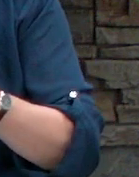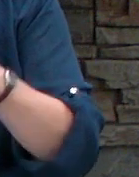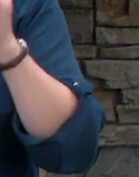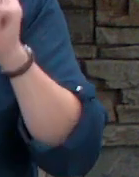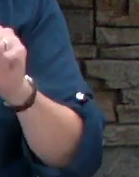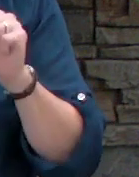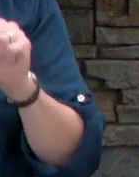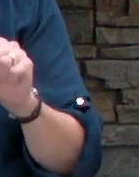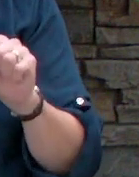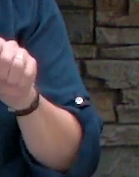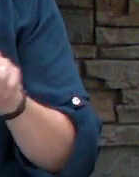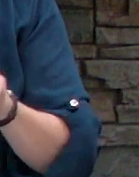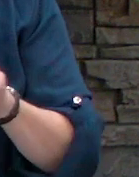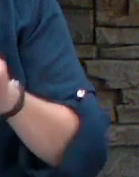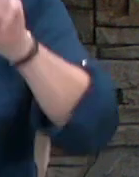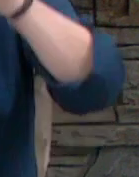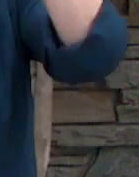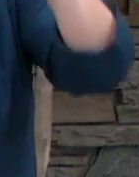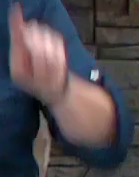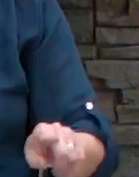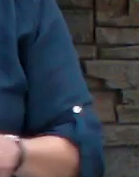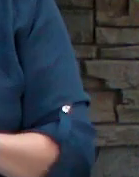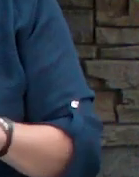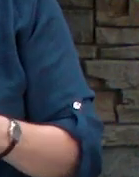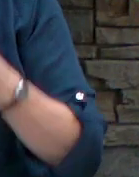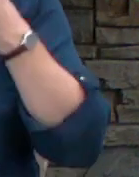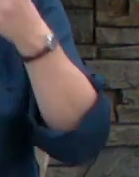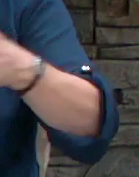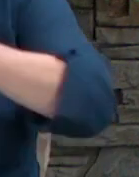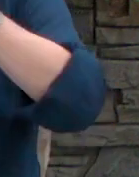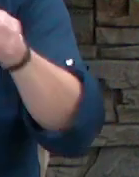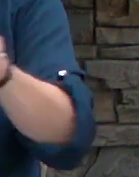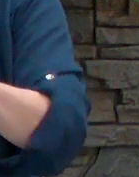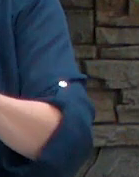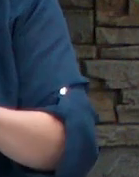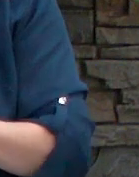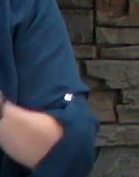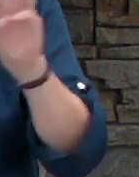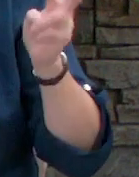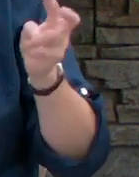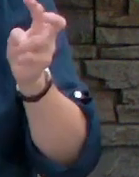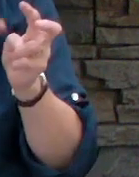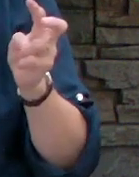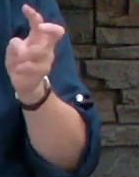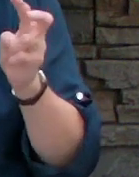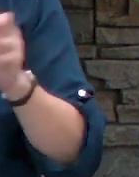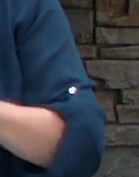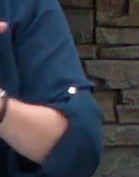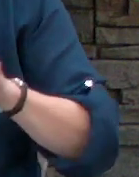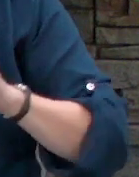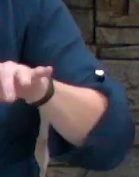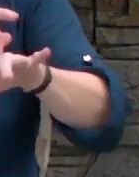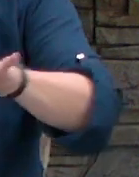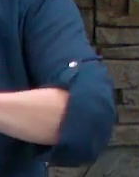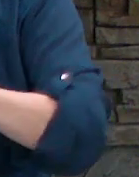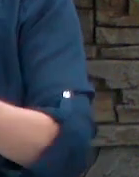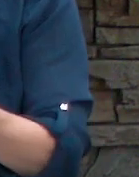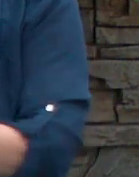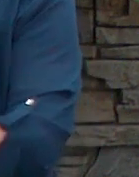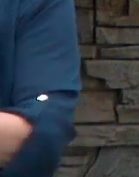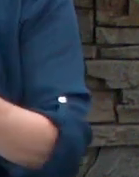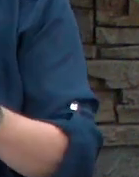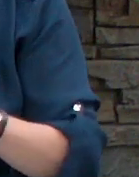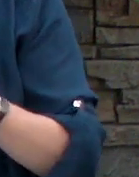might, as our sign says out front, see this as a mission field, and that we might reach out to those around us, and that we do